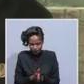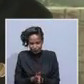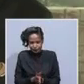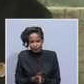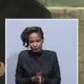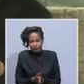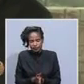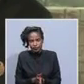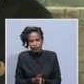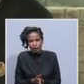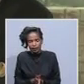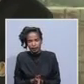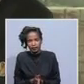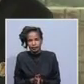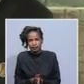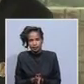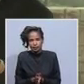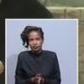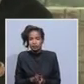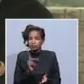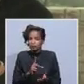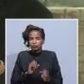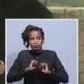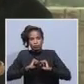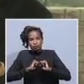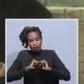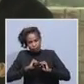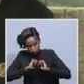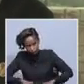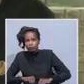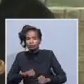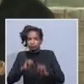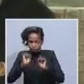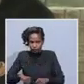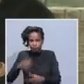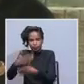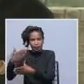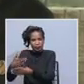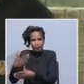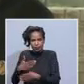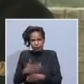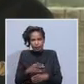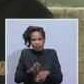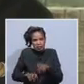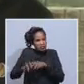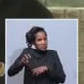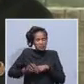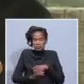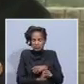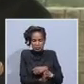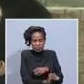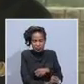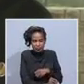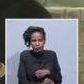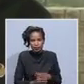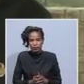profound sense of determination, and to